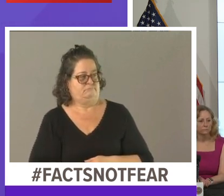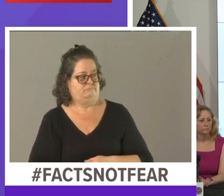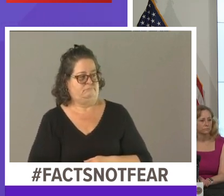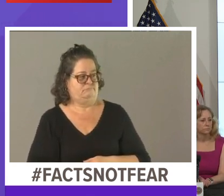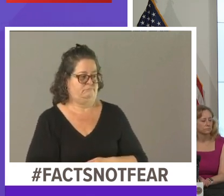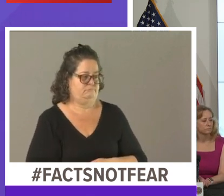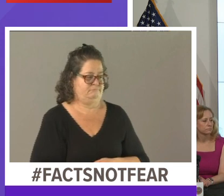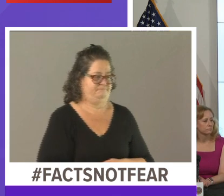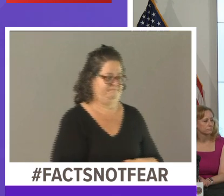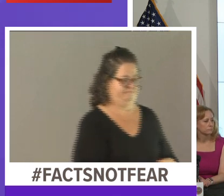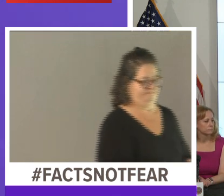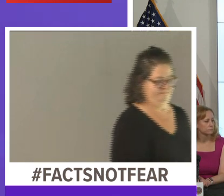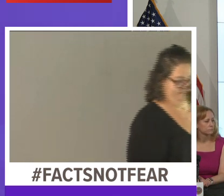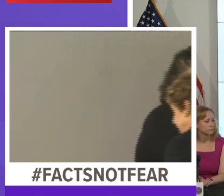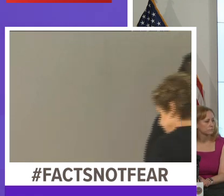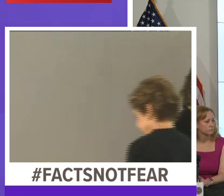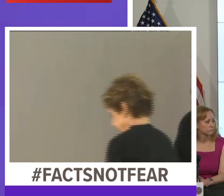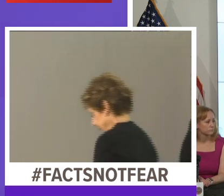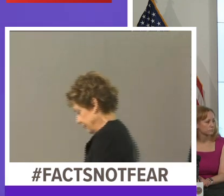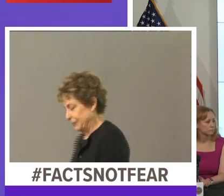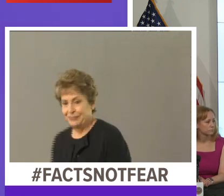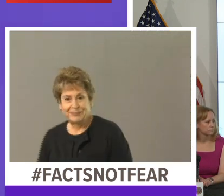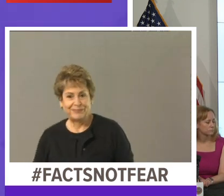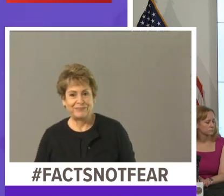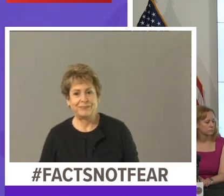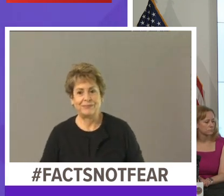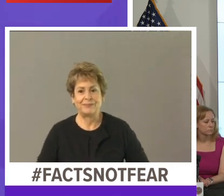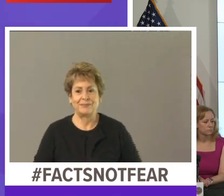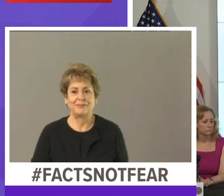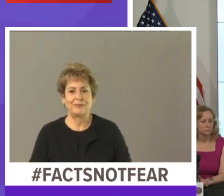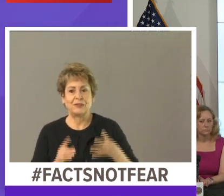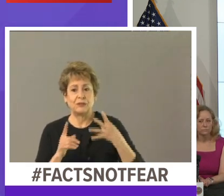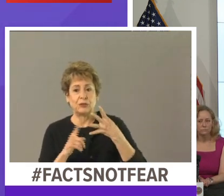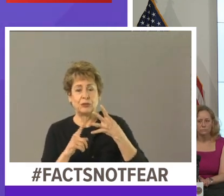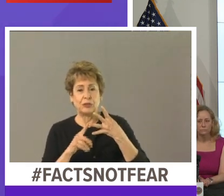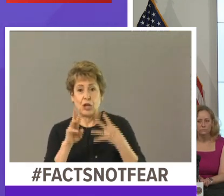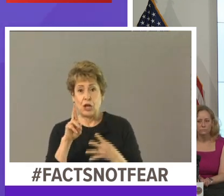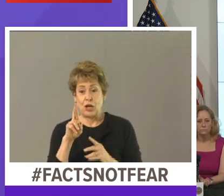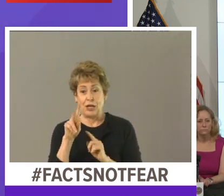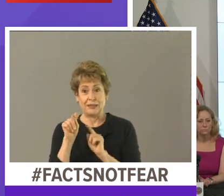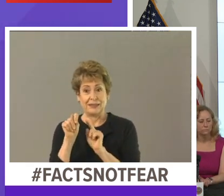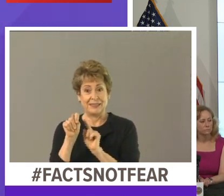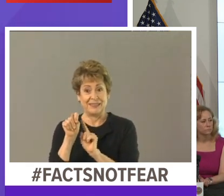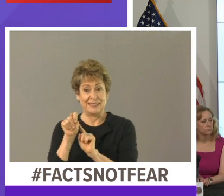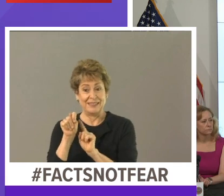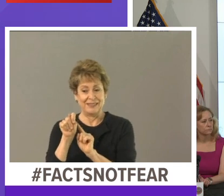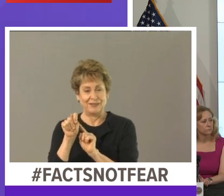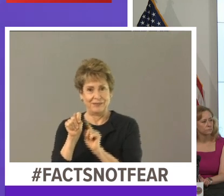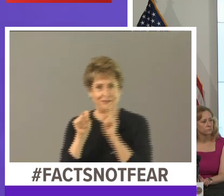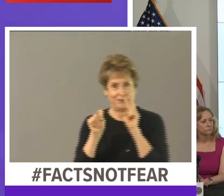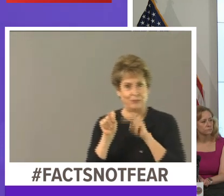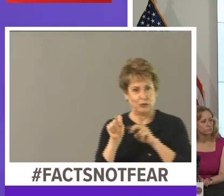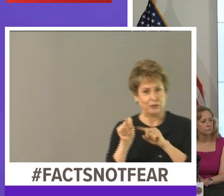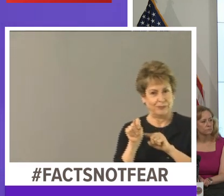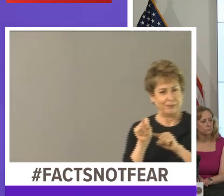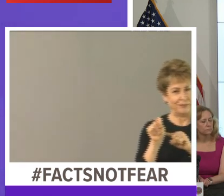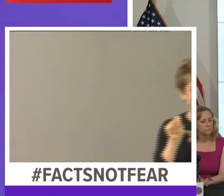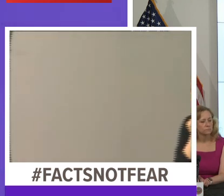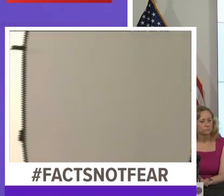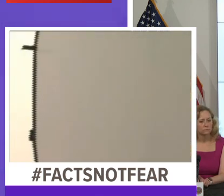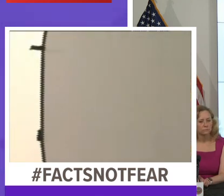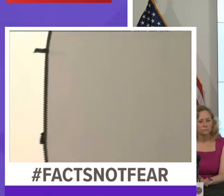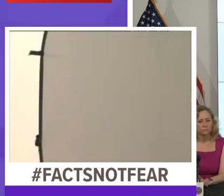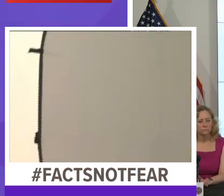at home. This metric quantifies non-essential travel. The R-naught indicates the speed of